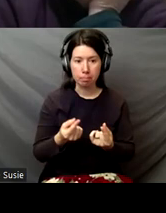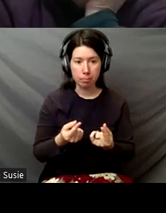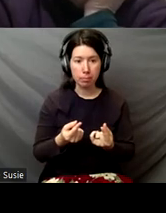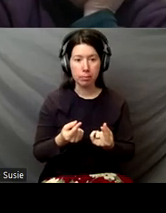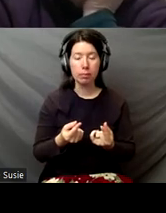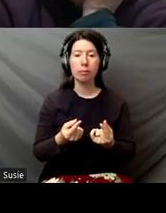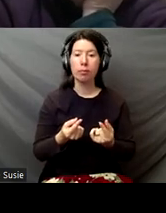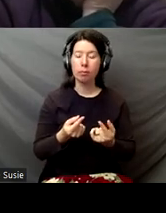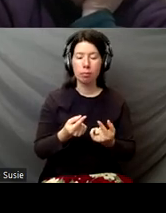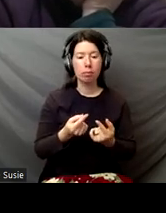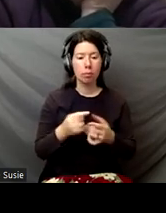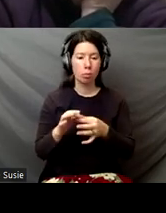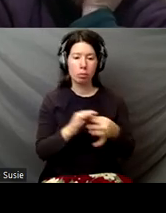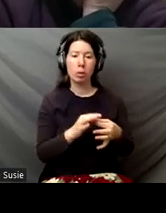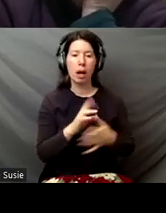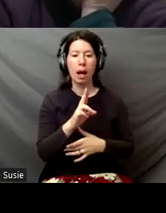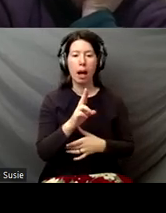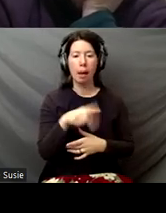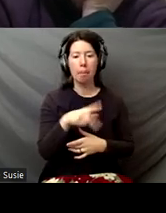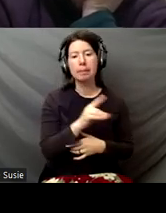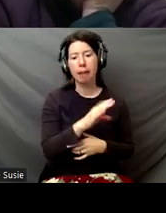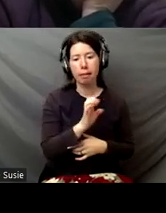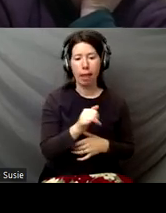in updating the draft document.